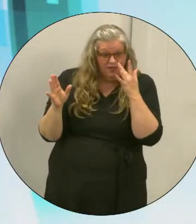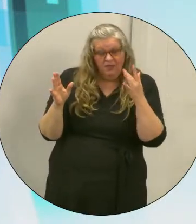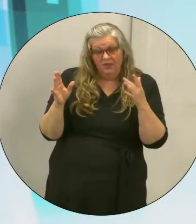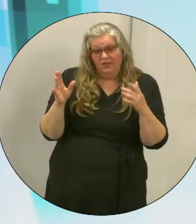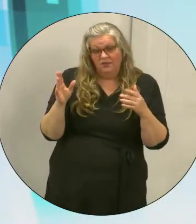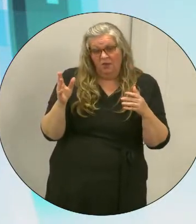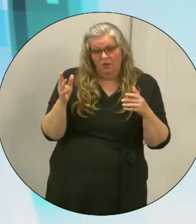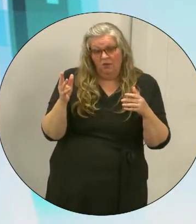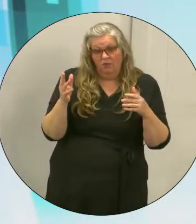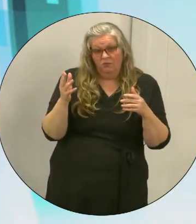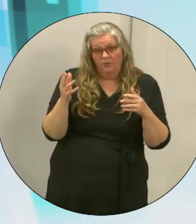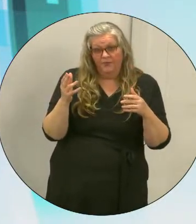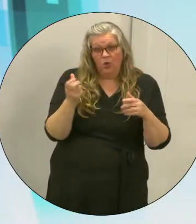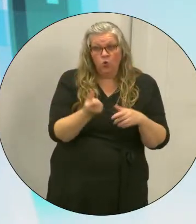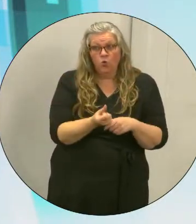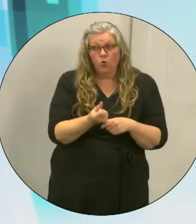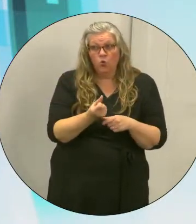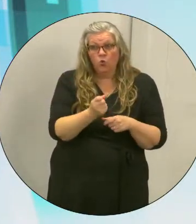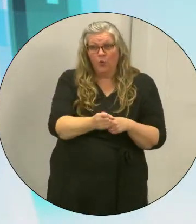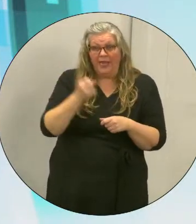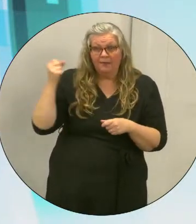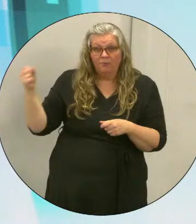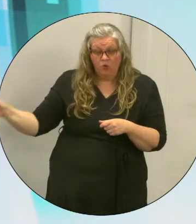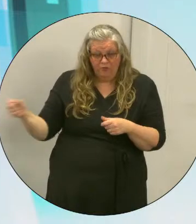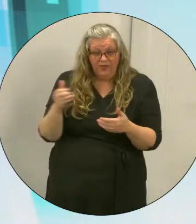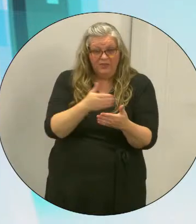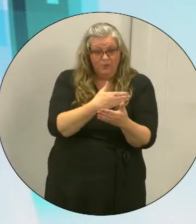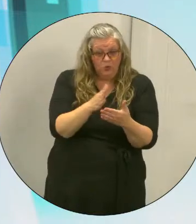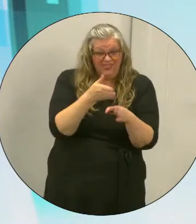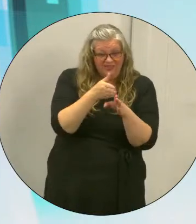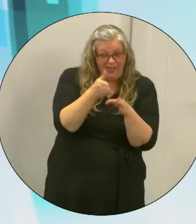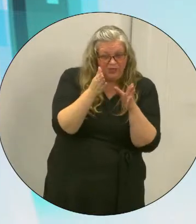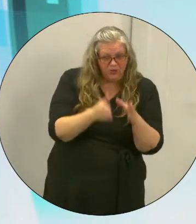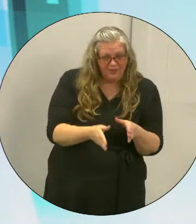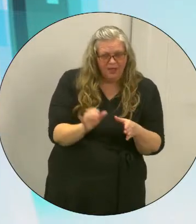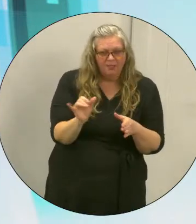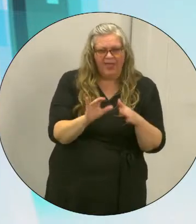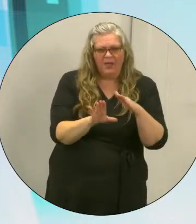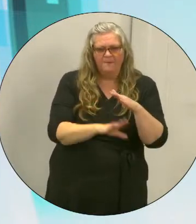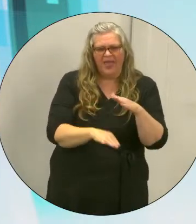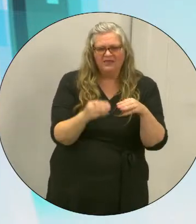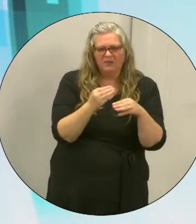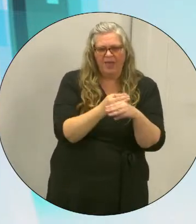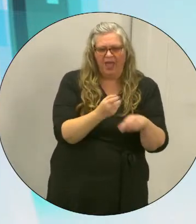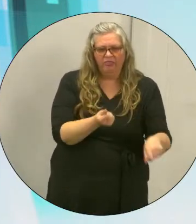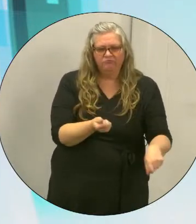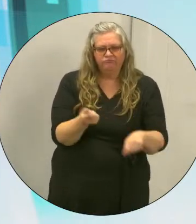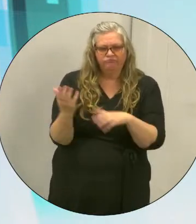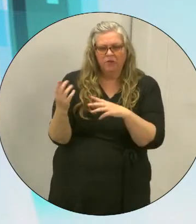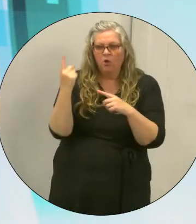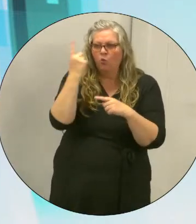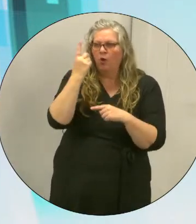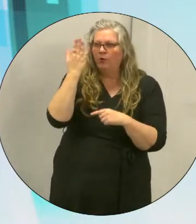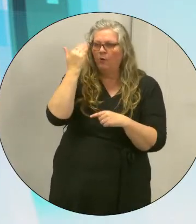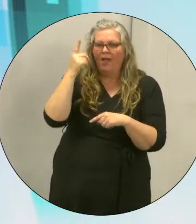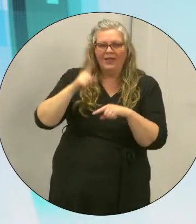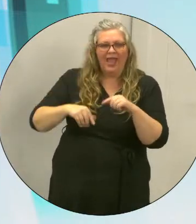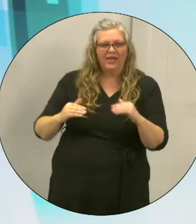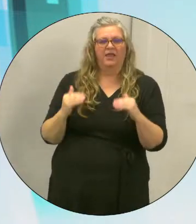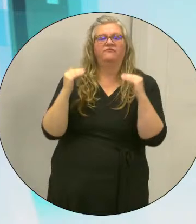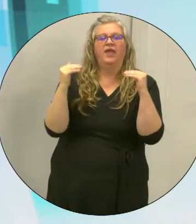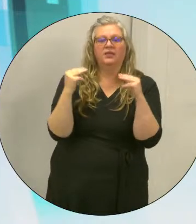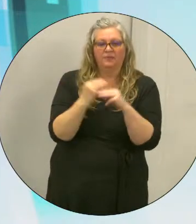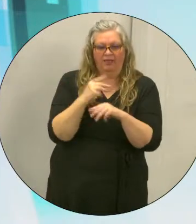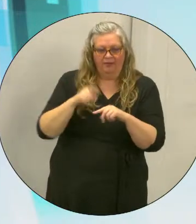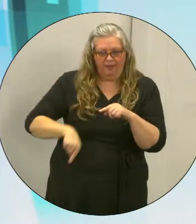certified elementary music specialist is like removing basic math and then wondering why students can't do advanced math down the line.